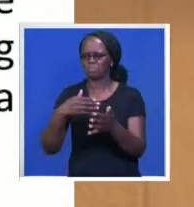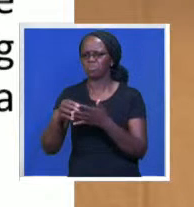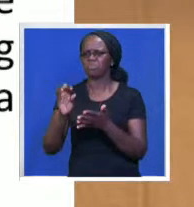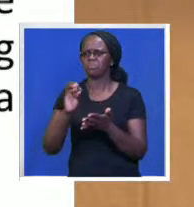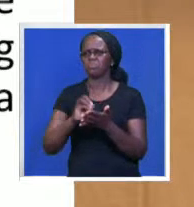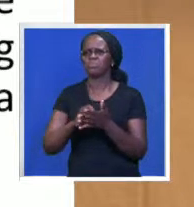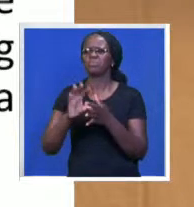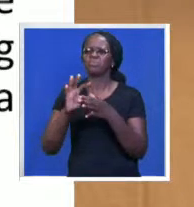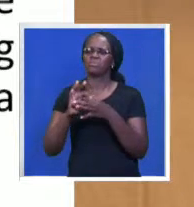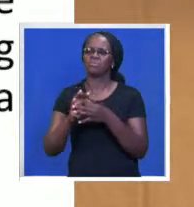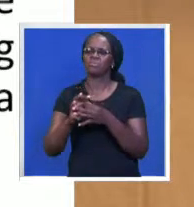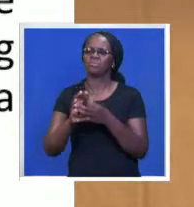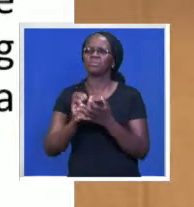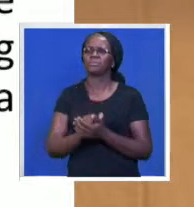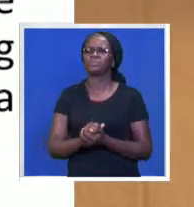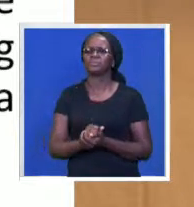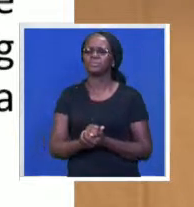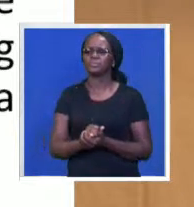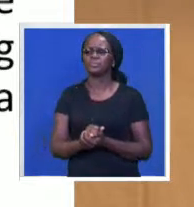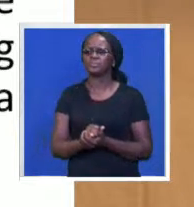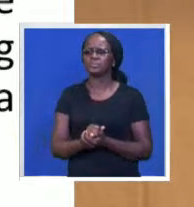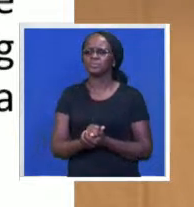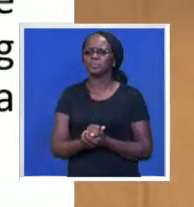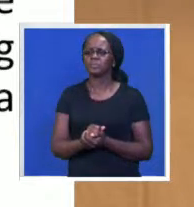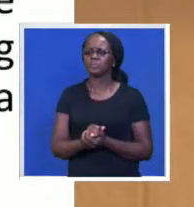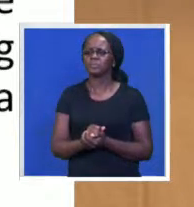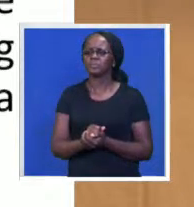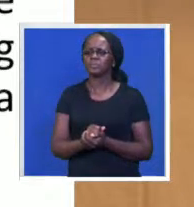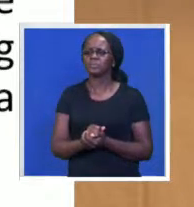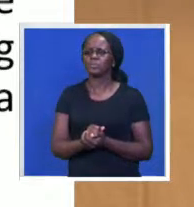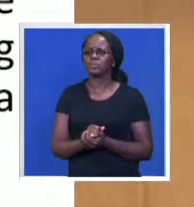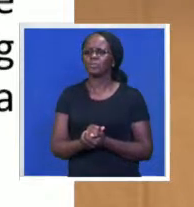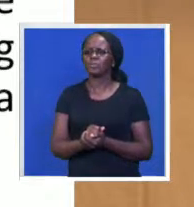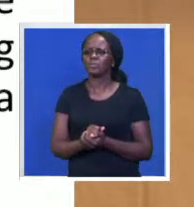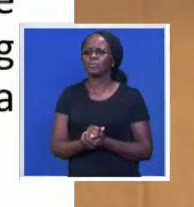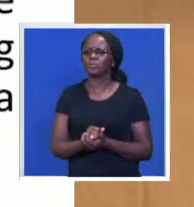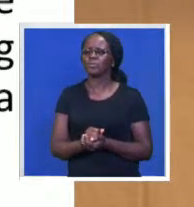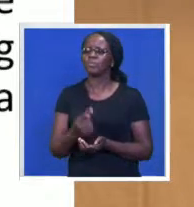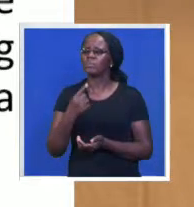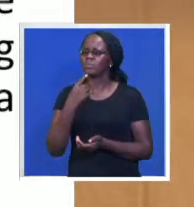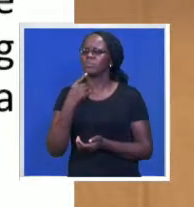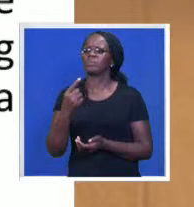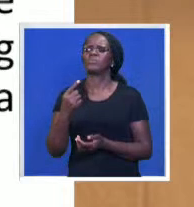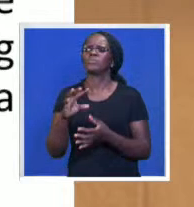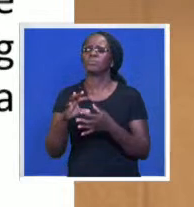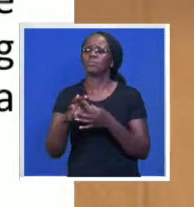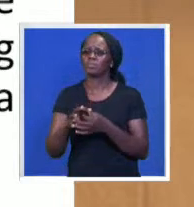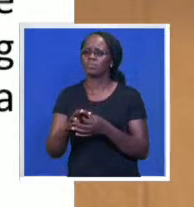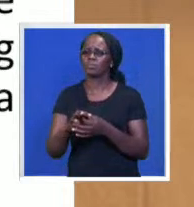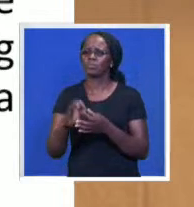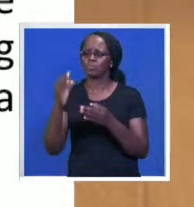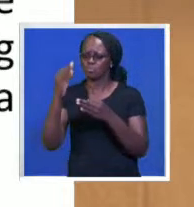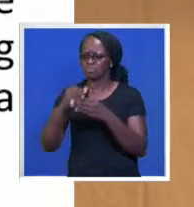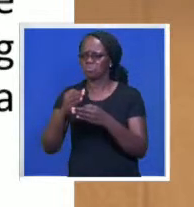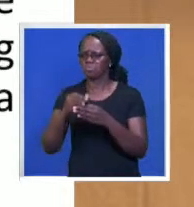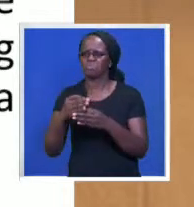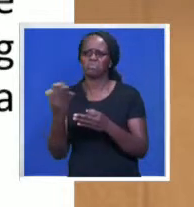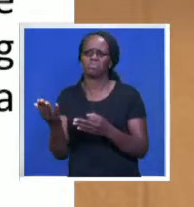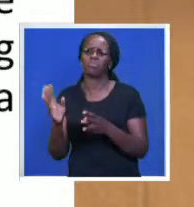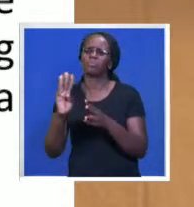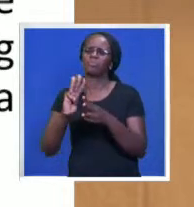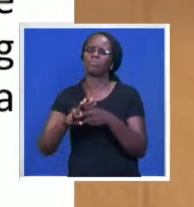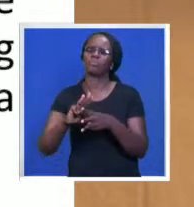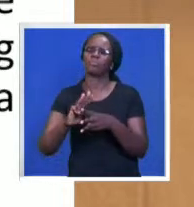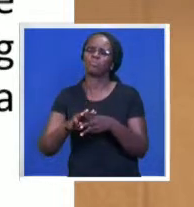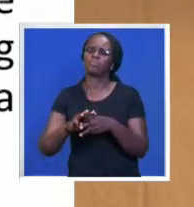around at home. So those are sometimes you do it under the instruction or under the guidance of your parents.